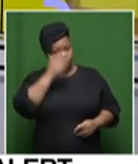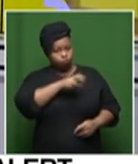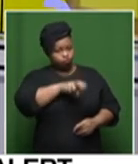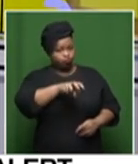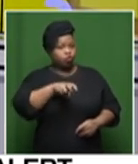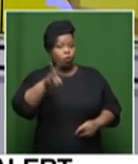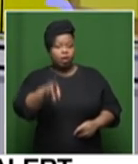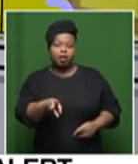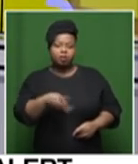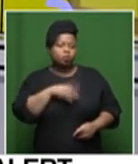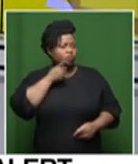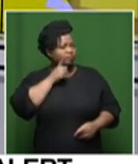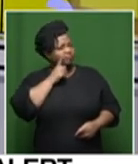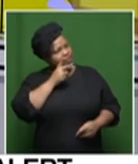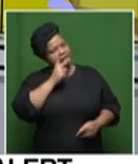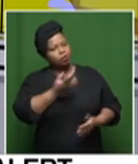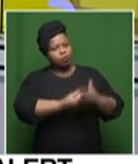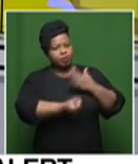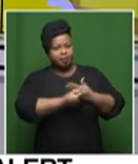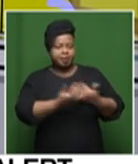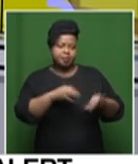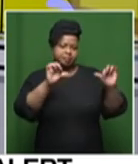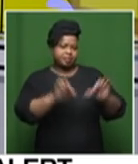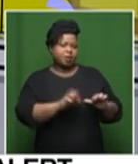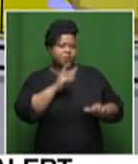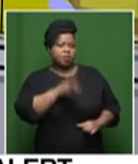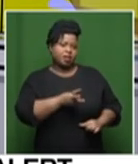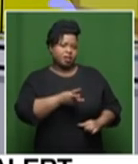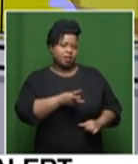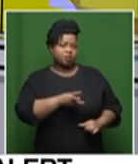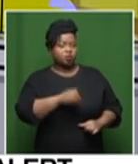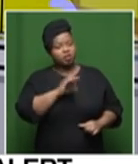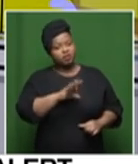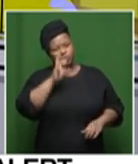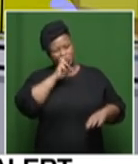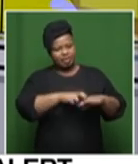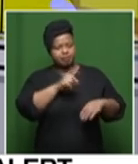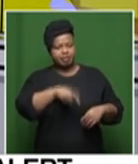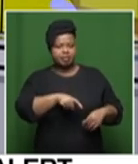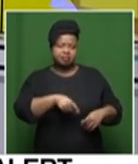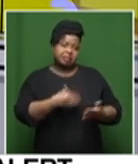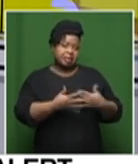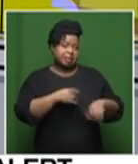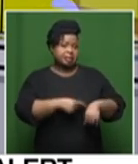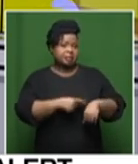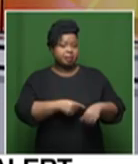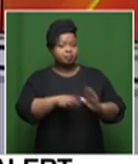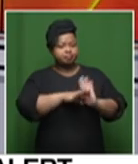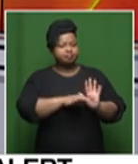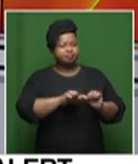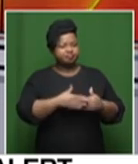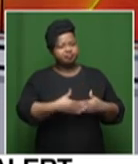around, so keep an eye on the ground for us, and we'll certainly come to you if need be at any moment during the program.